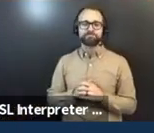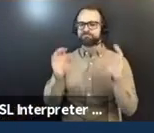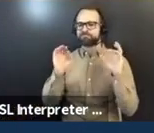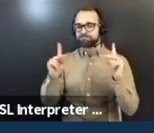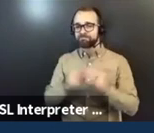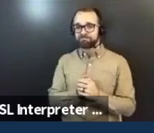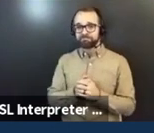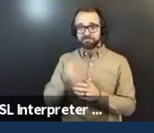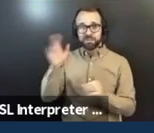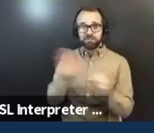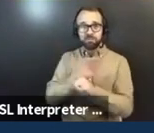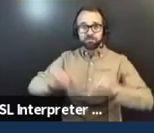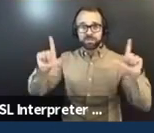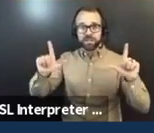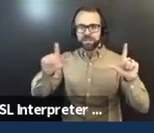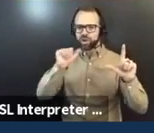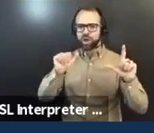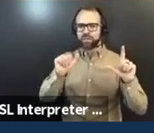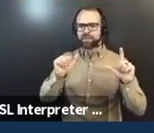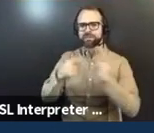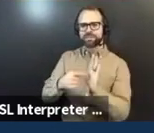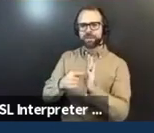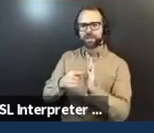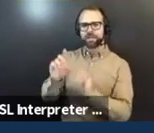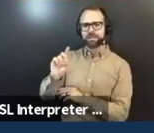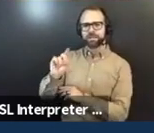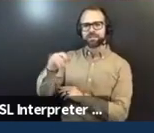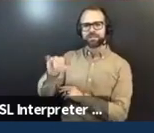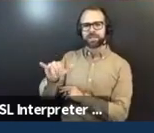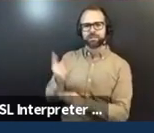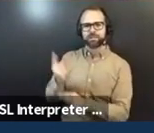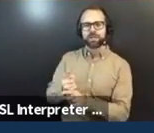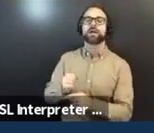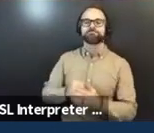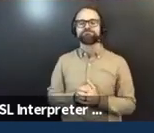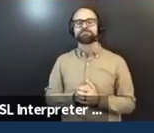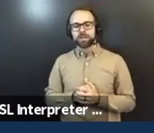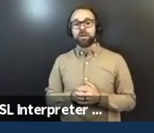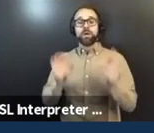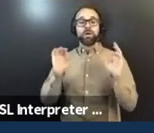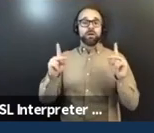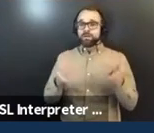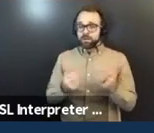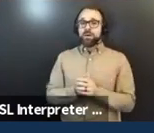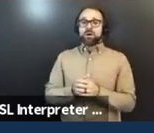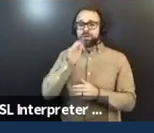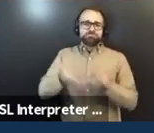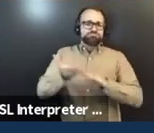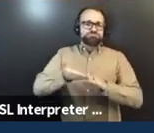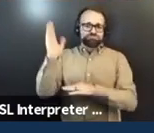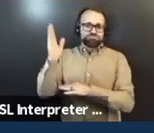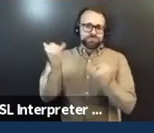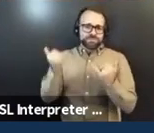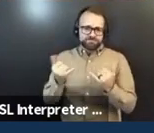And you guys can see the full presentation, not the display, right? Okay. So, I am going to be running this presentation and